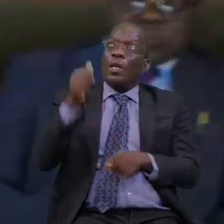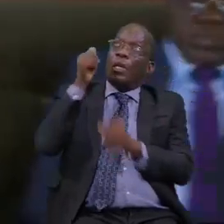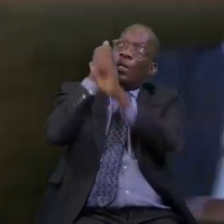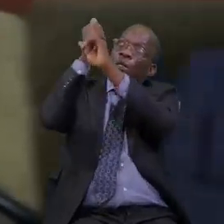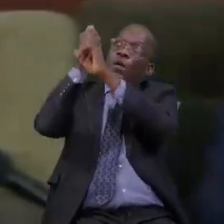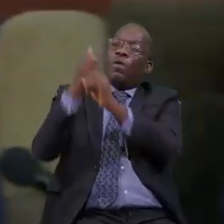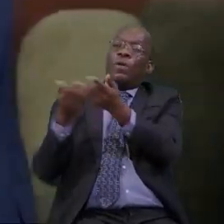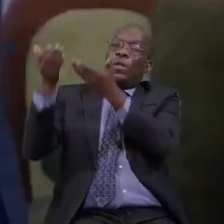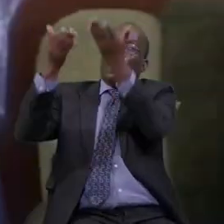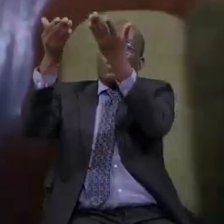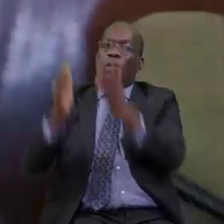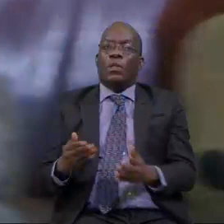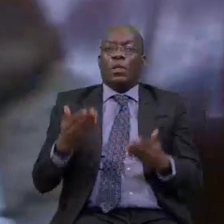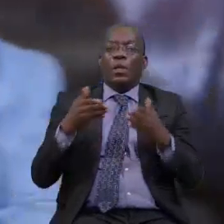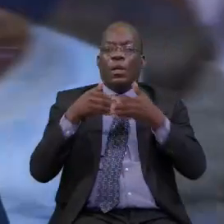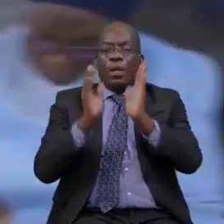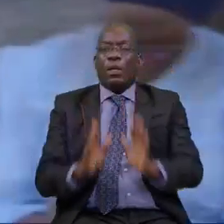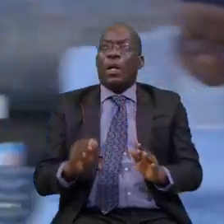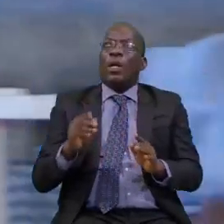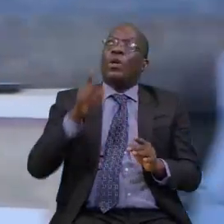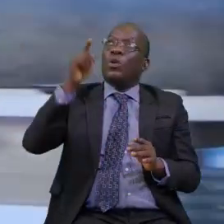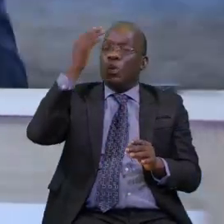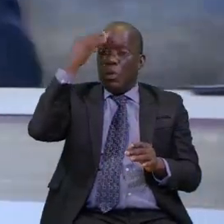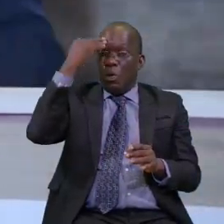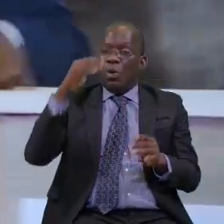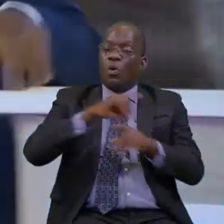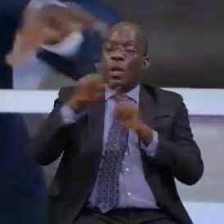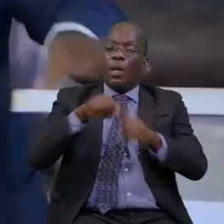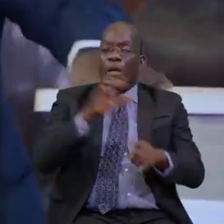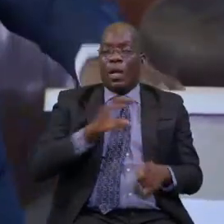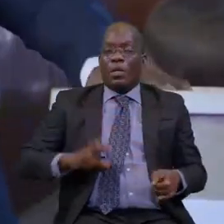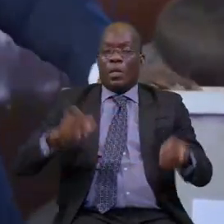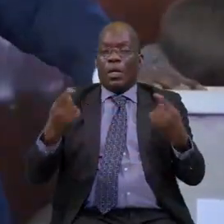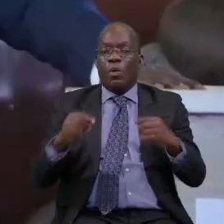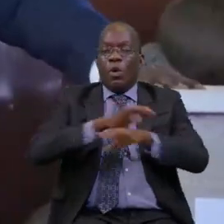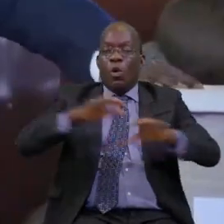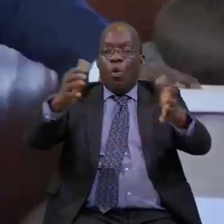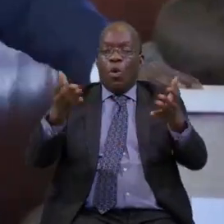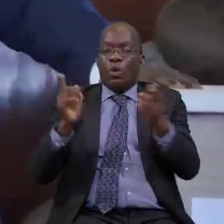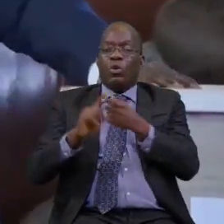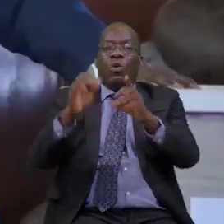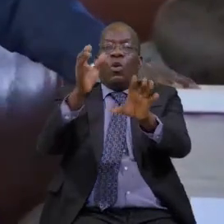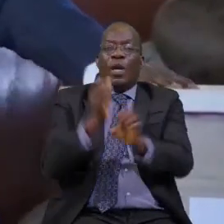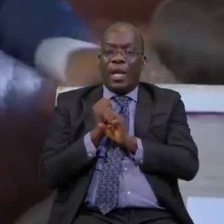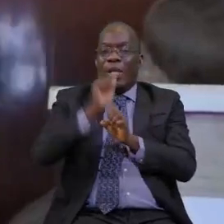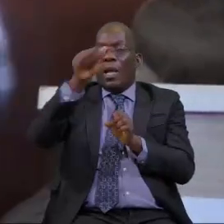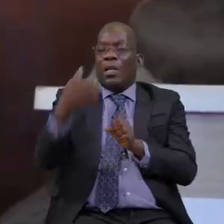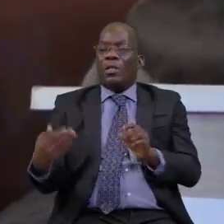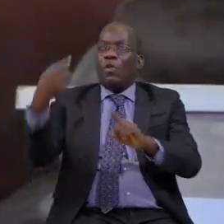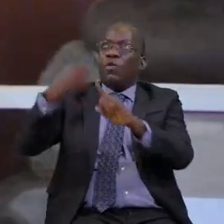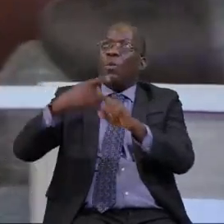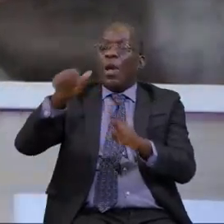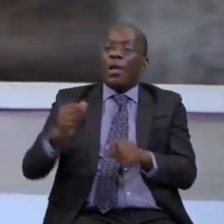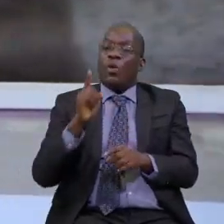know, Christ, when he came, he didn't want to get anything from anybody. He gave everything he had.